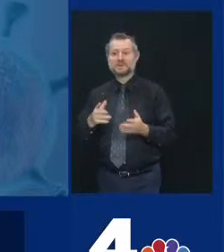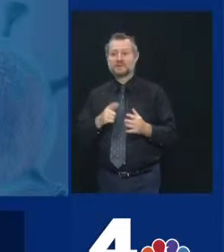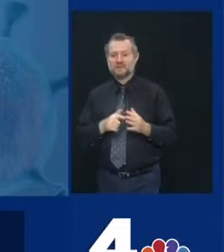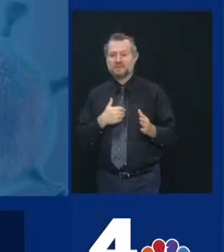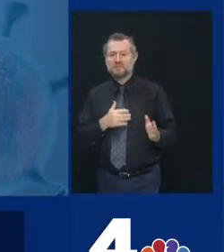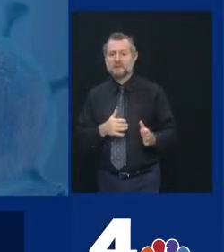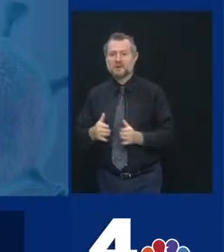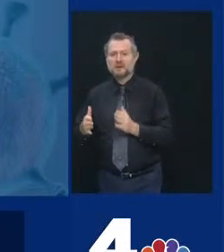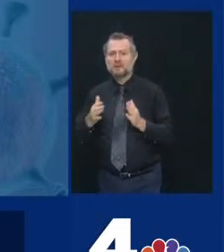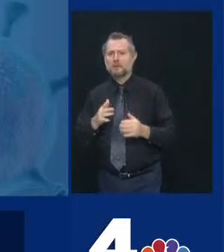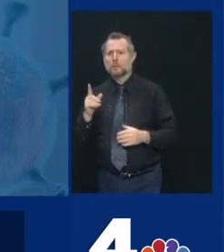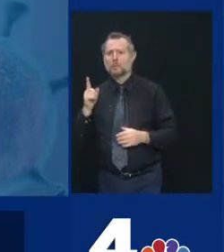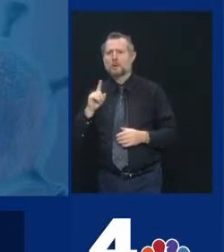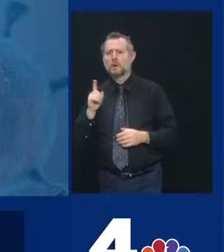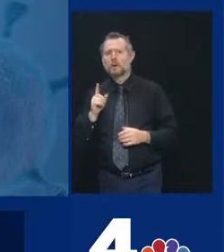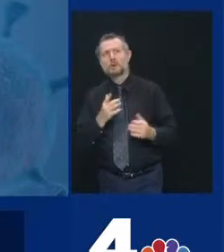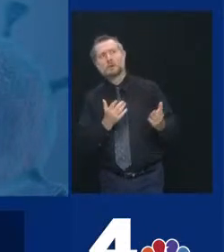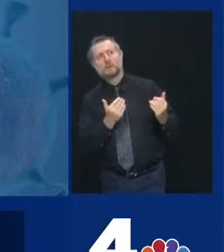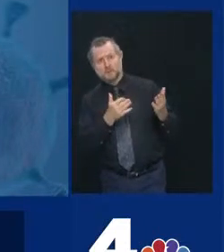massive undertaking.